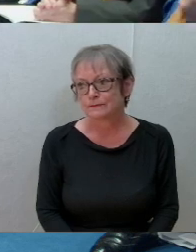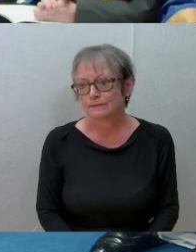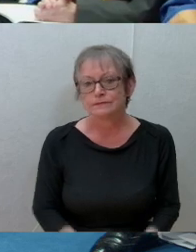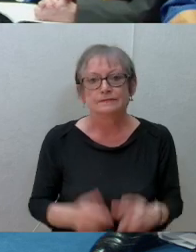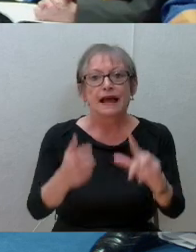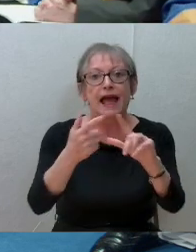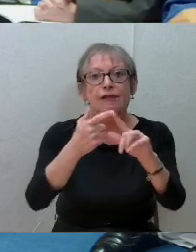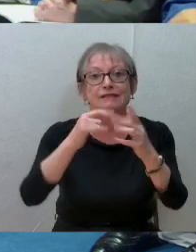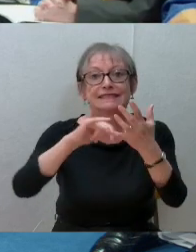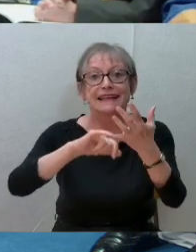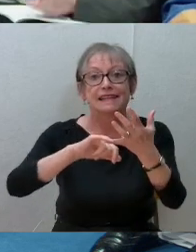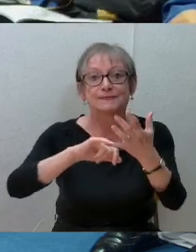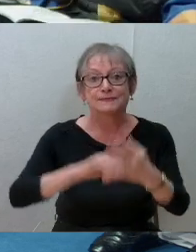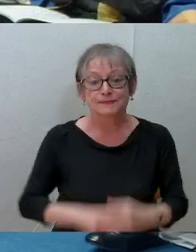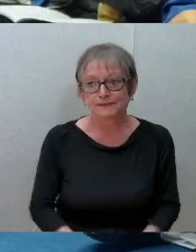Eri Slater.